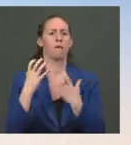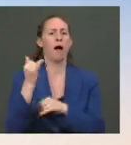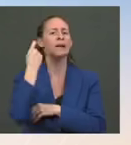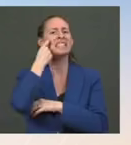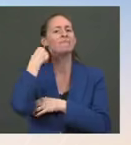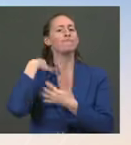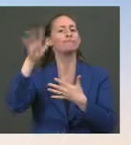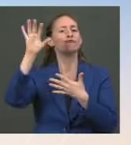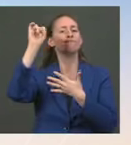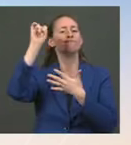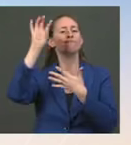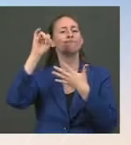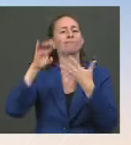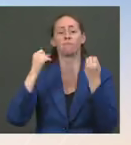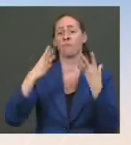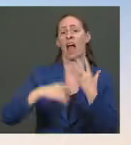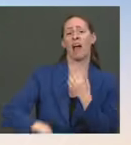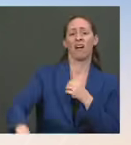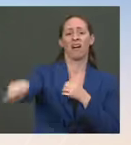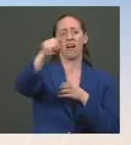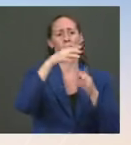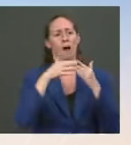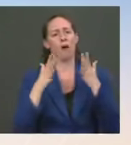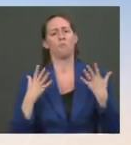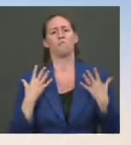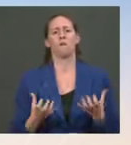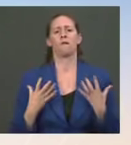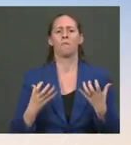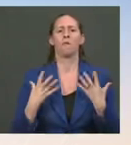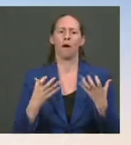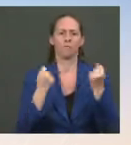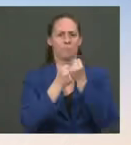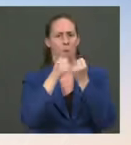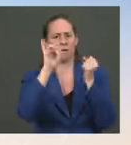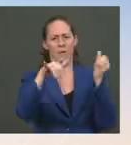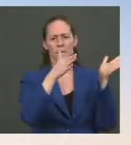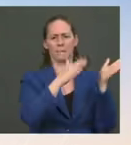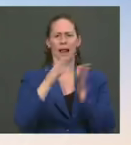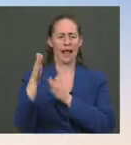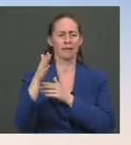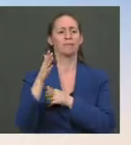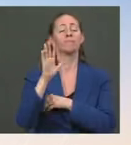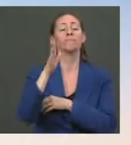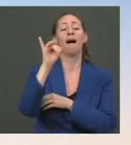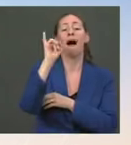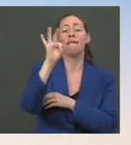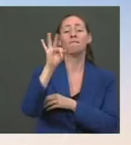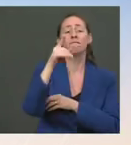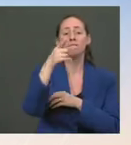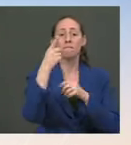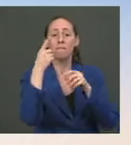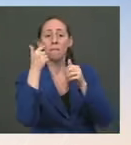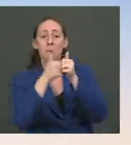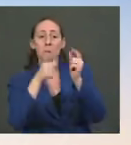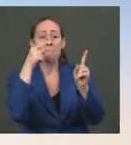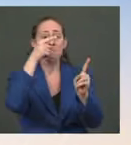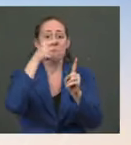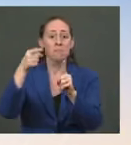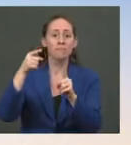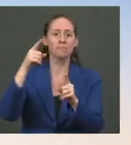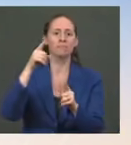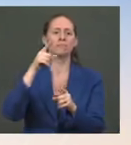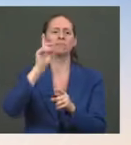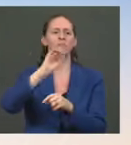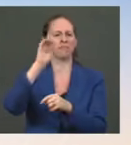support among the American public. But I would also say that if you talk to most Democrats who are in Congress, most Democrats